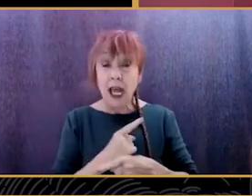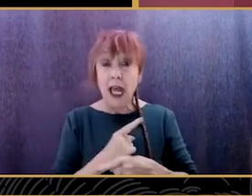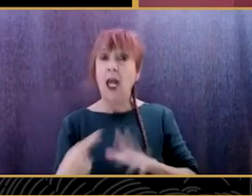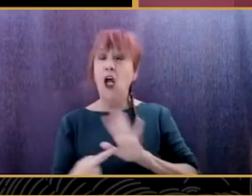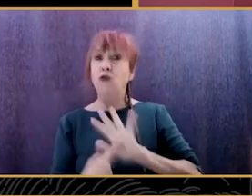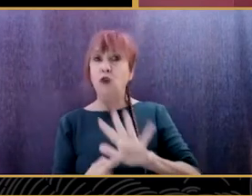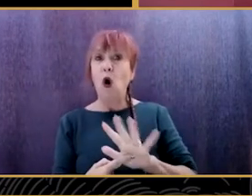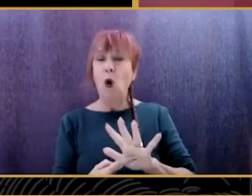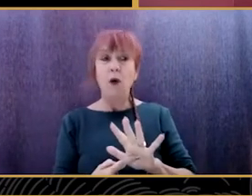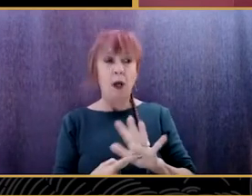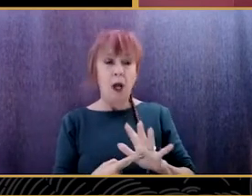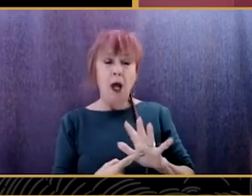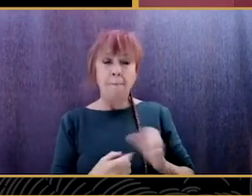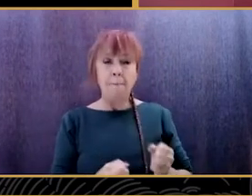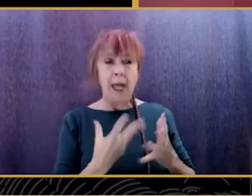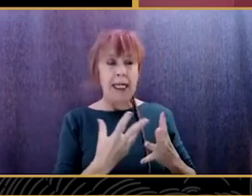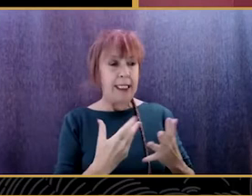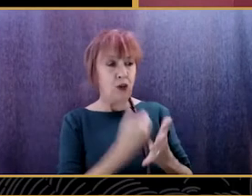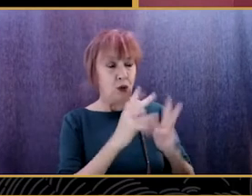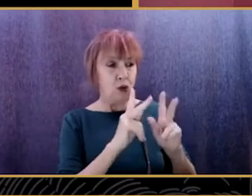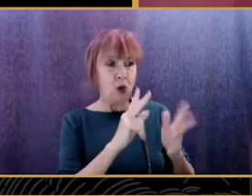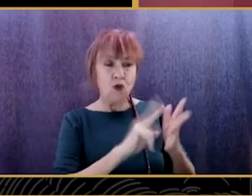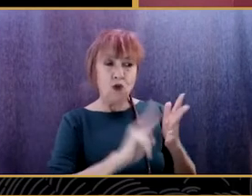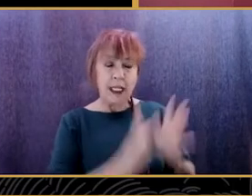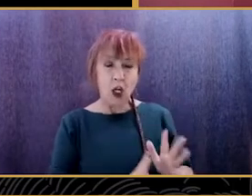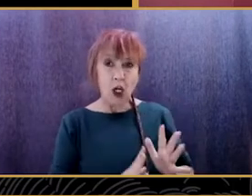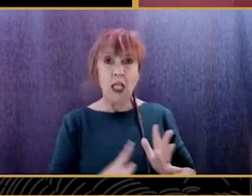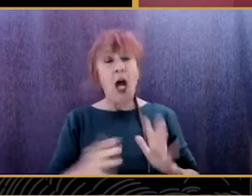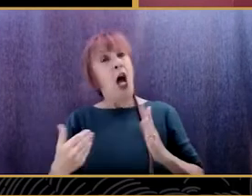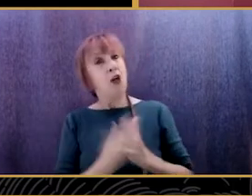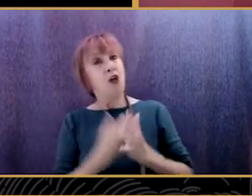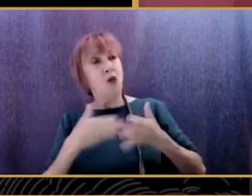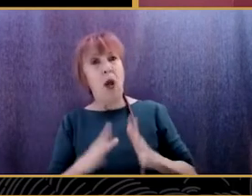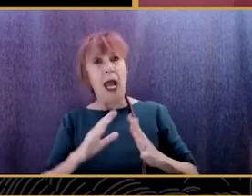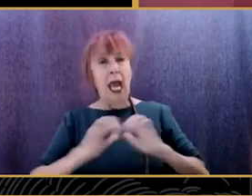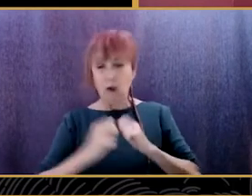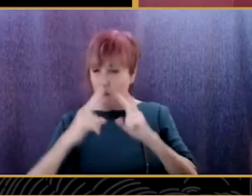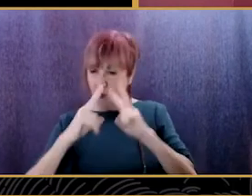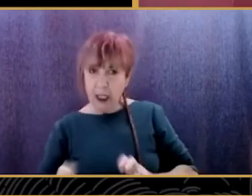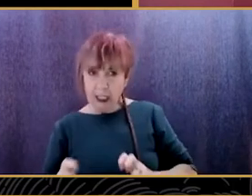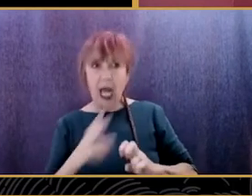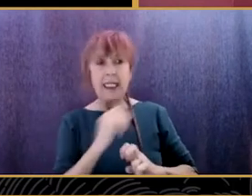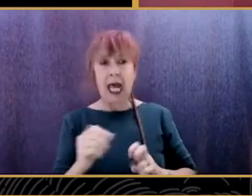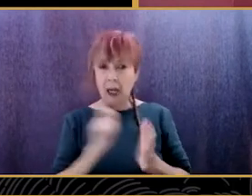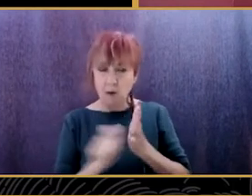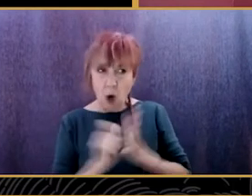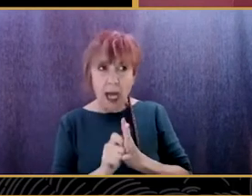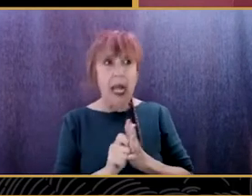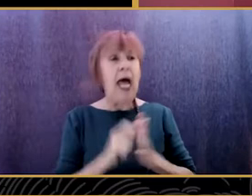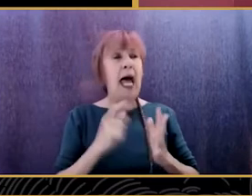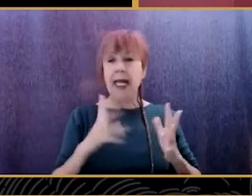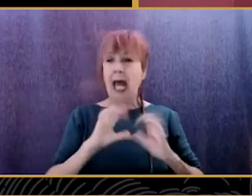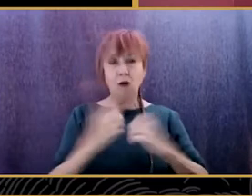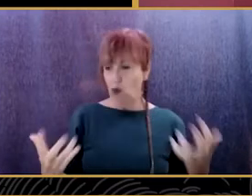exemplified for many readers a new way of both writing criticism and a new way of demonstrating how a deep engagement with the literature that is